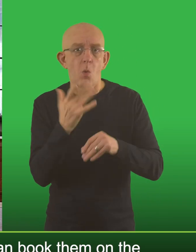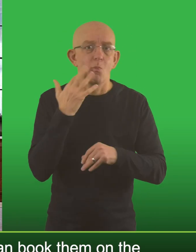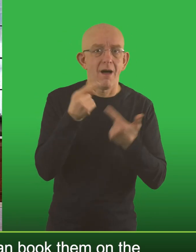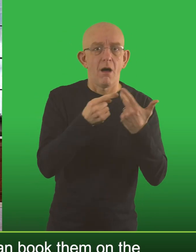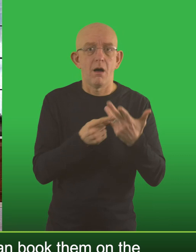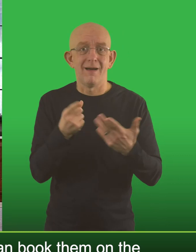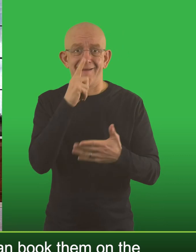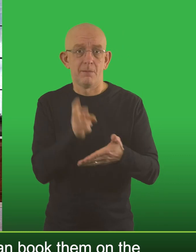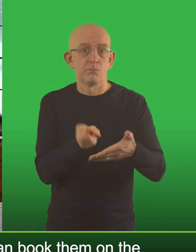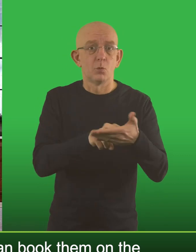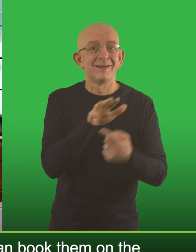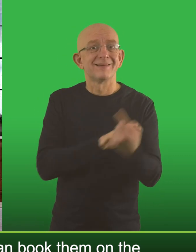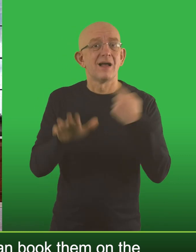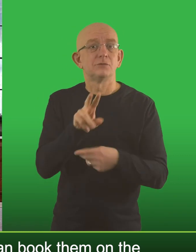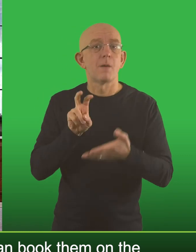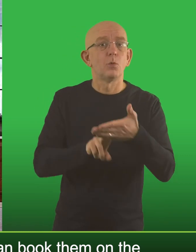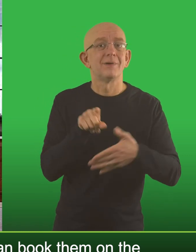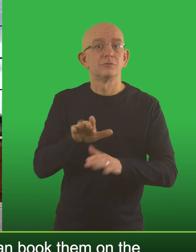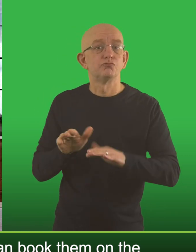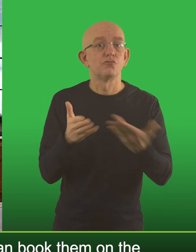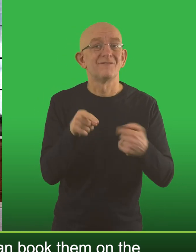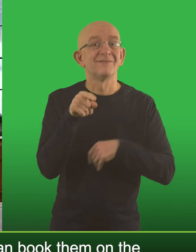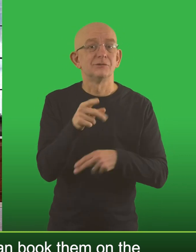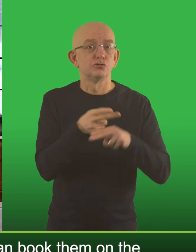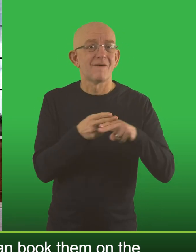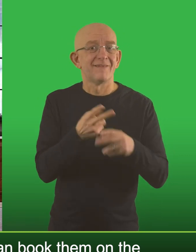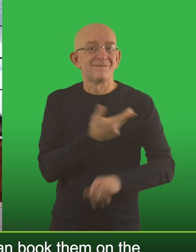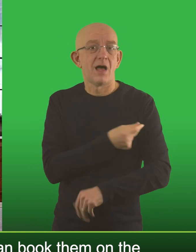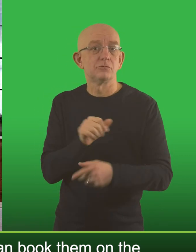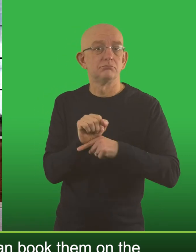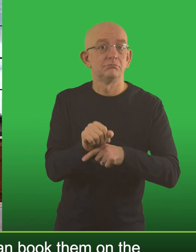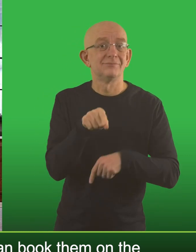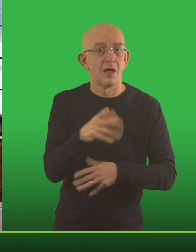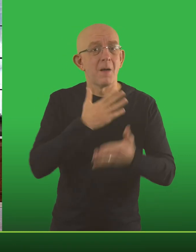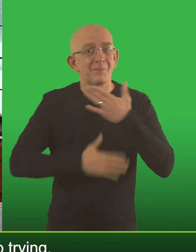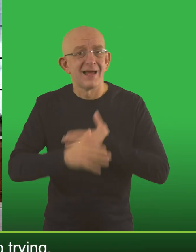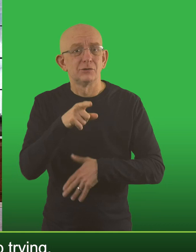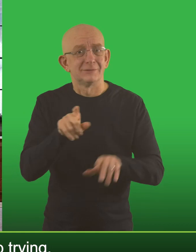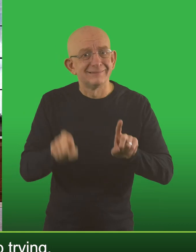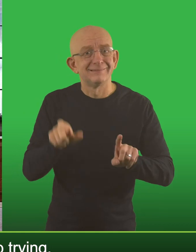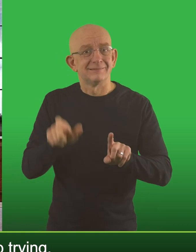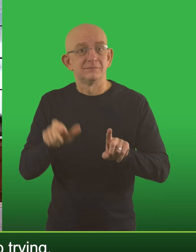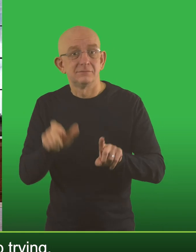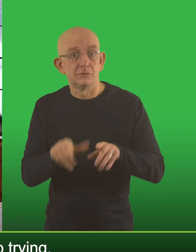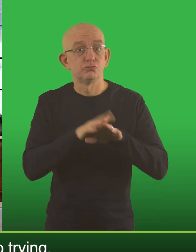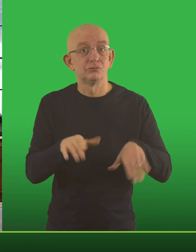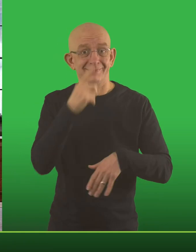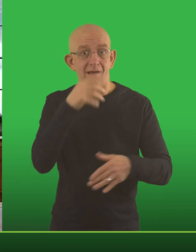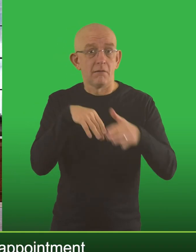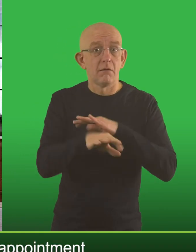are released weekly, and again, you can book them on the National Booking Service for the Sheffield Vaccination Centre. Please be patient, please keep